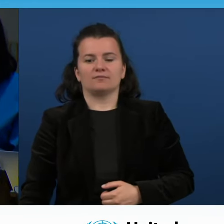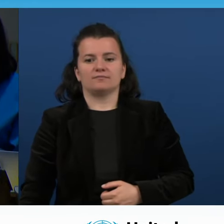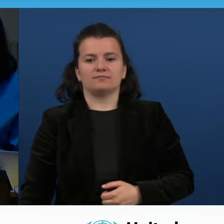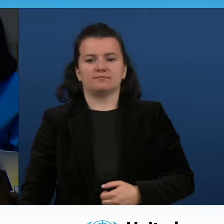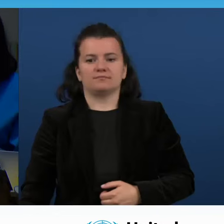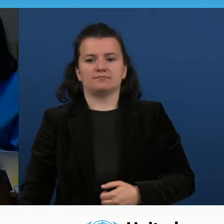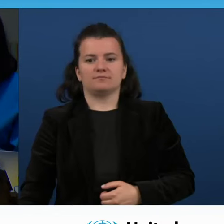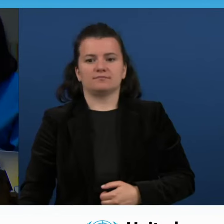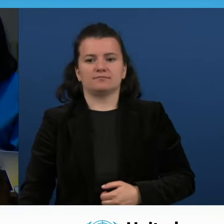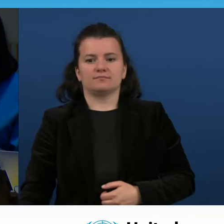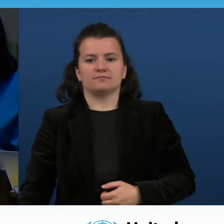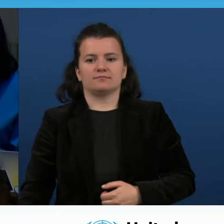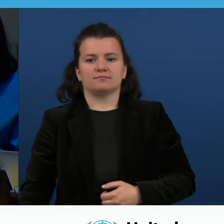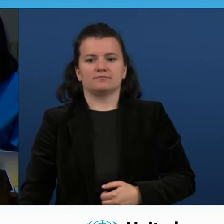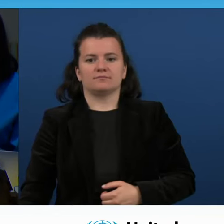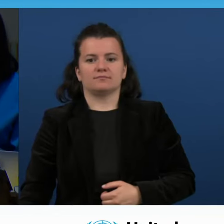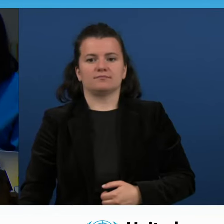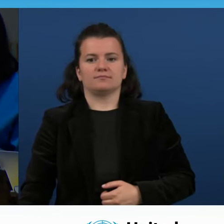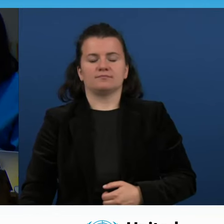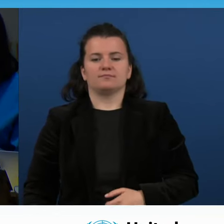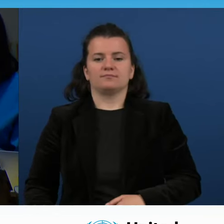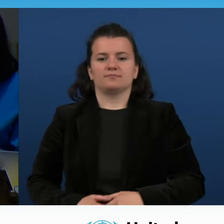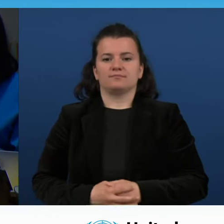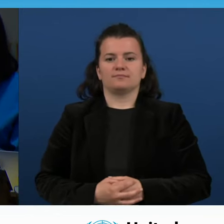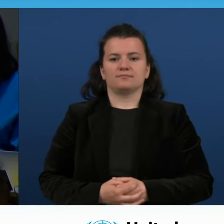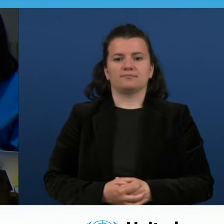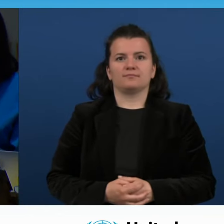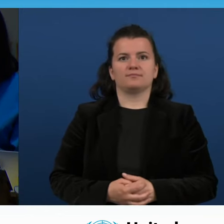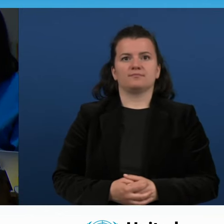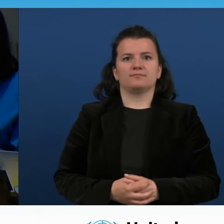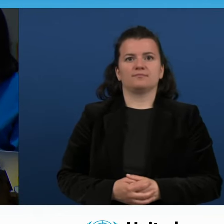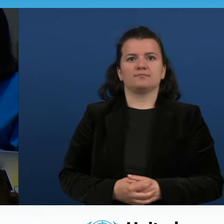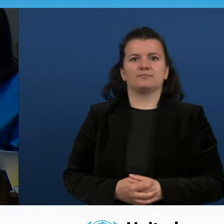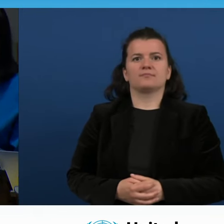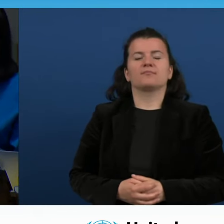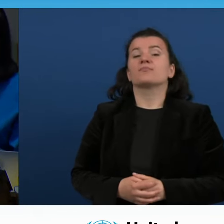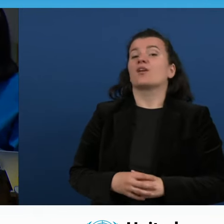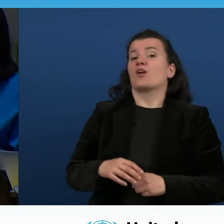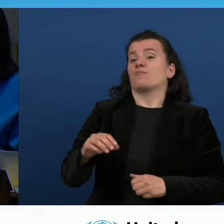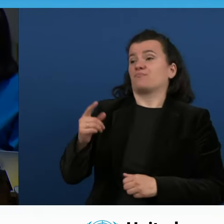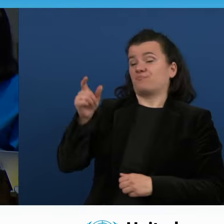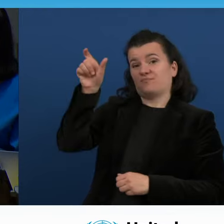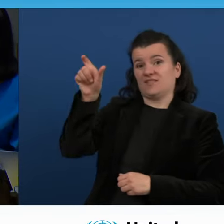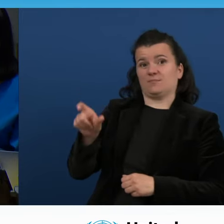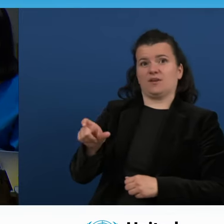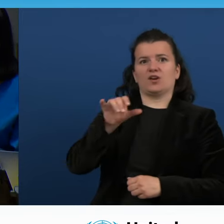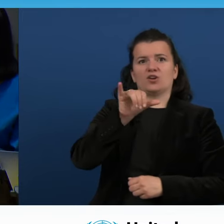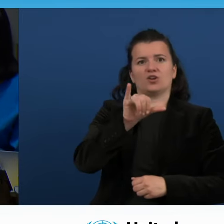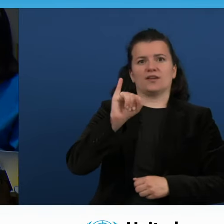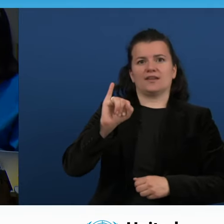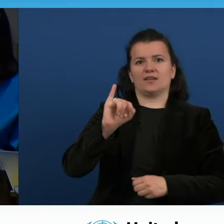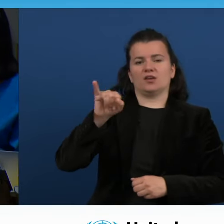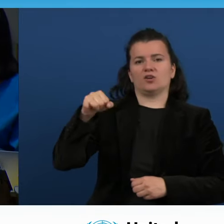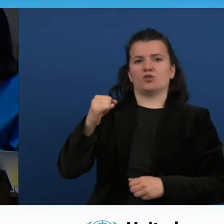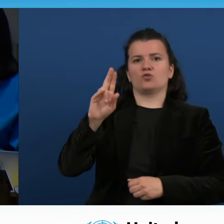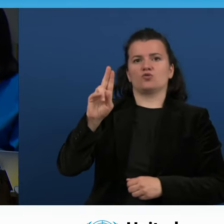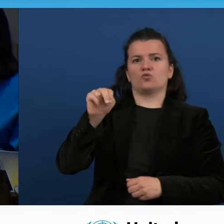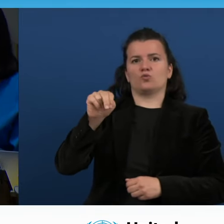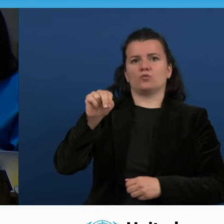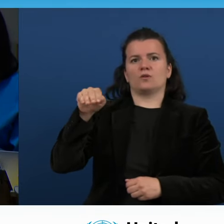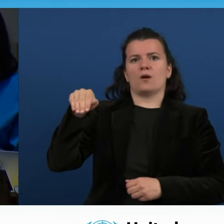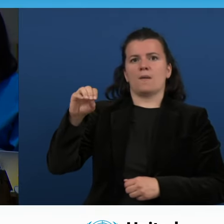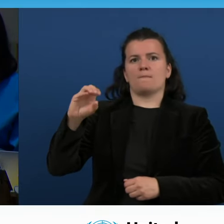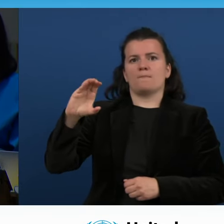First of all, I would like to give the floor to Mr. Yi Jun-mok, young leader of Generation 17 of the